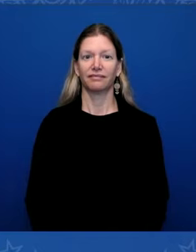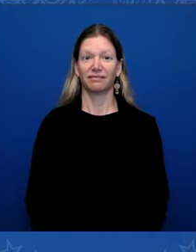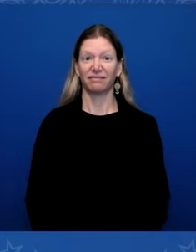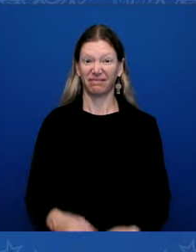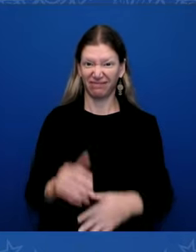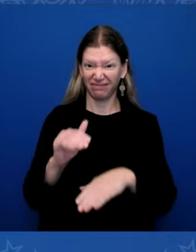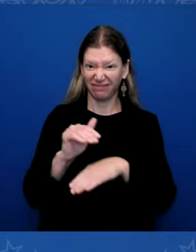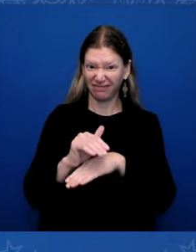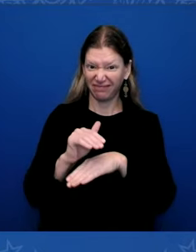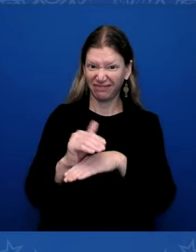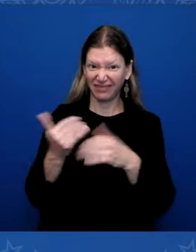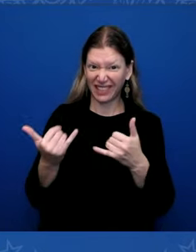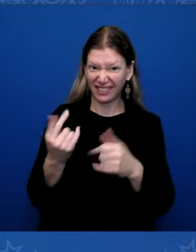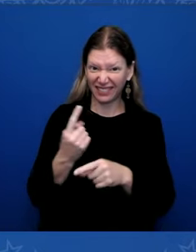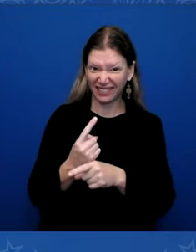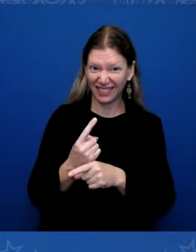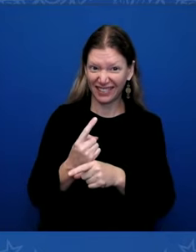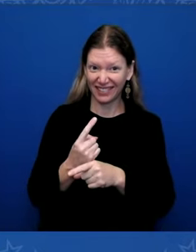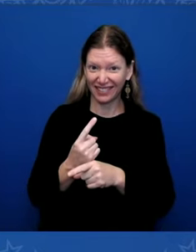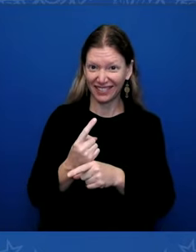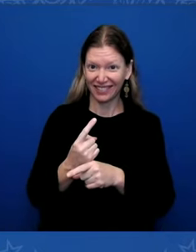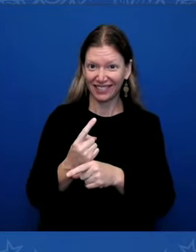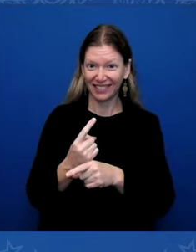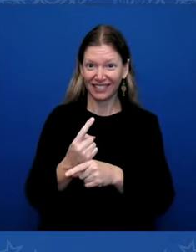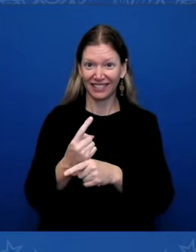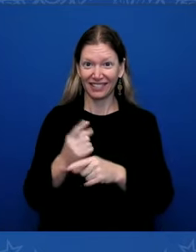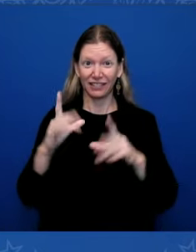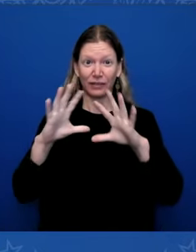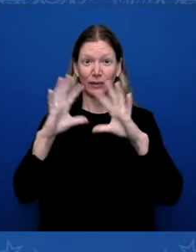This round the world in 5 days is interesting, isn't it?